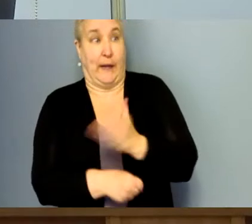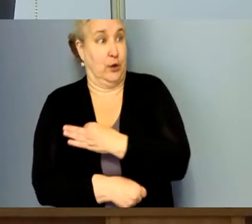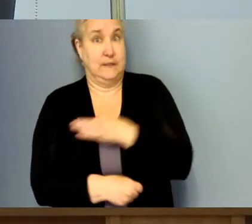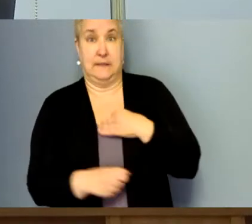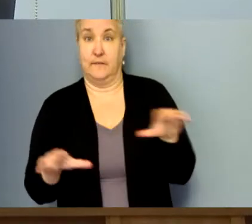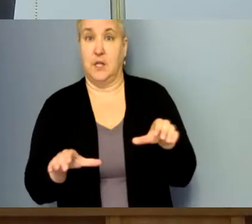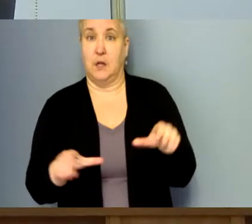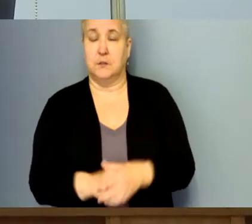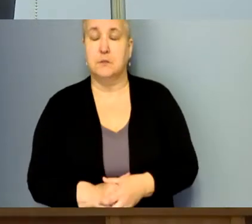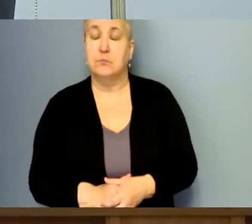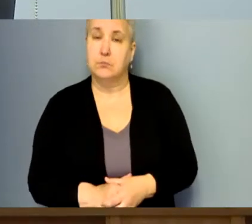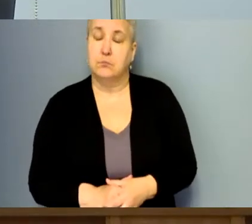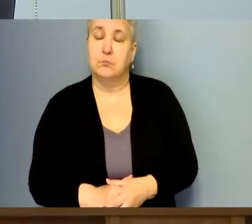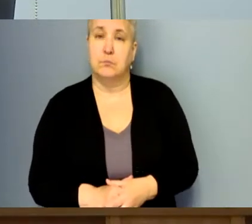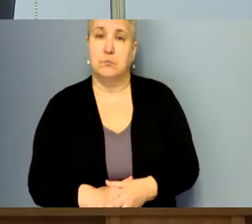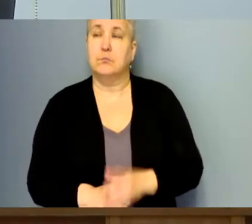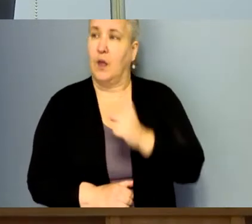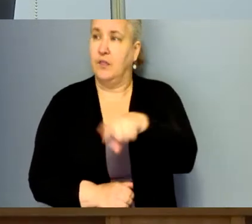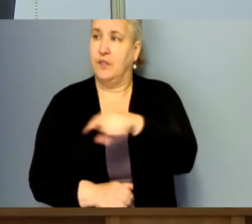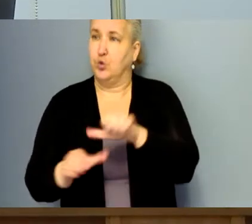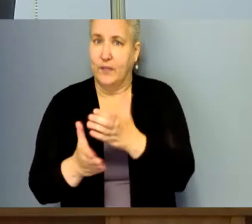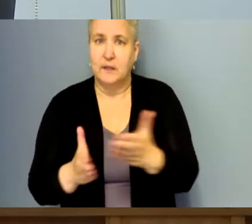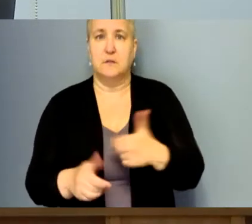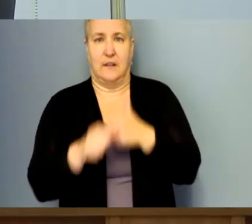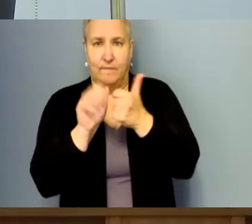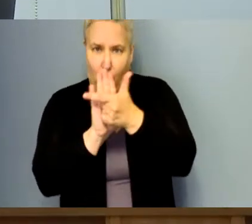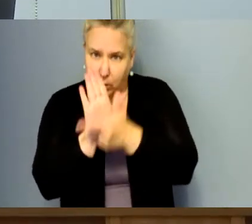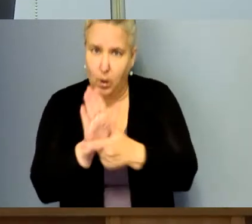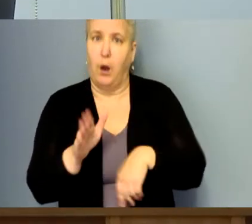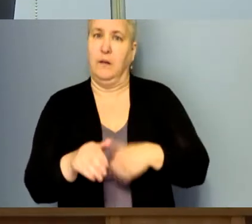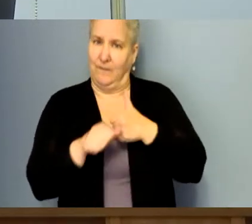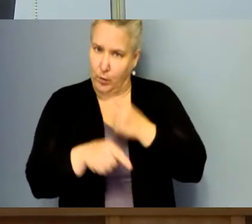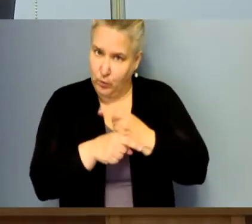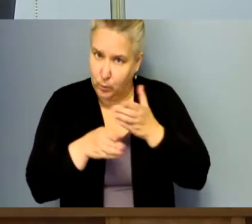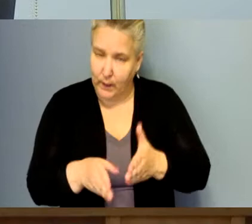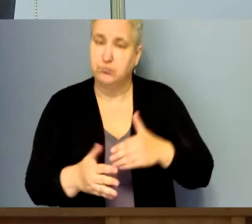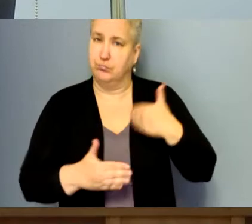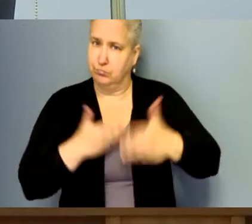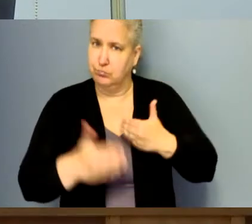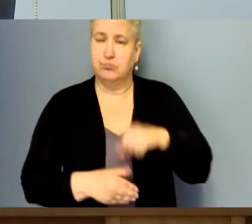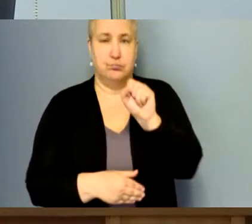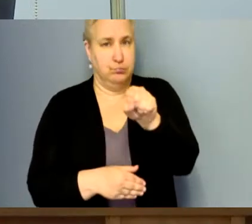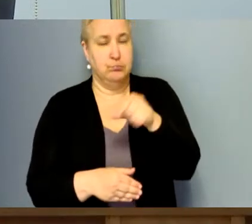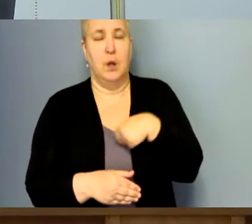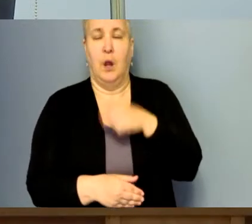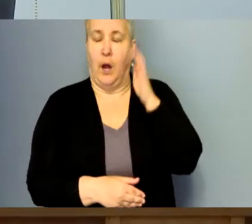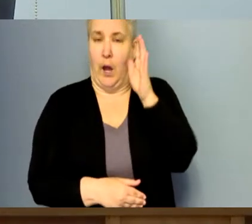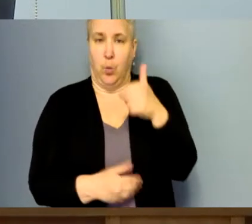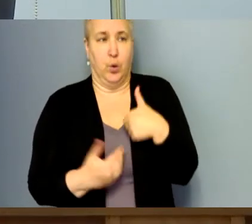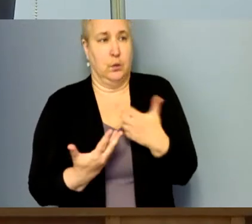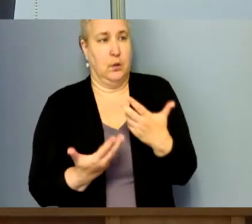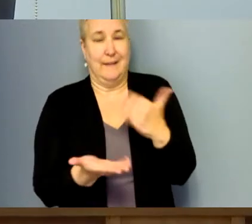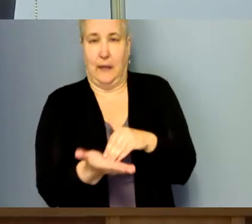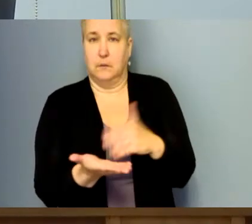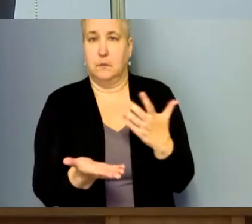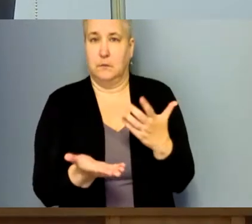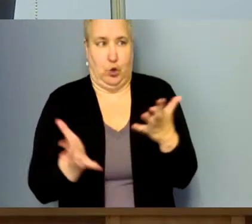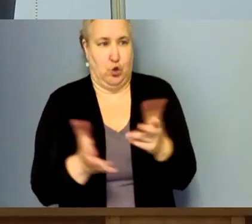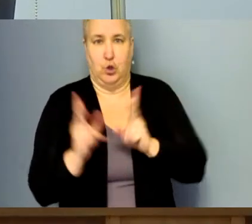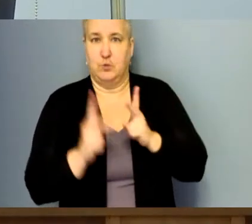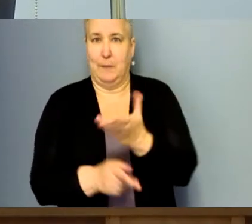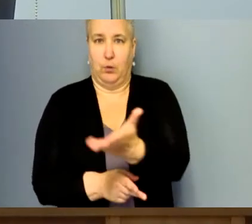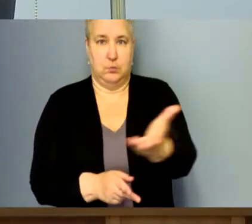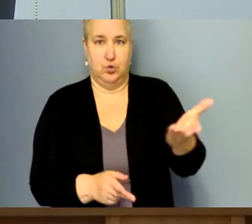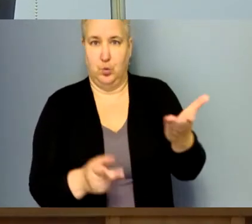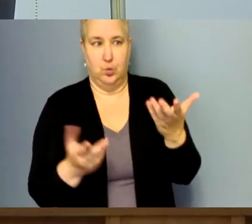does. They do things, they follow the law, they do things the right way, and I would, again, encourage people